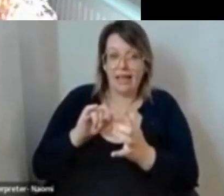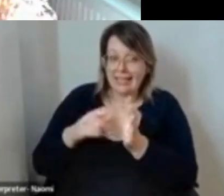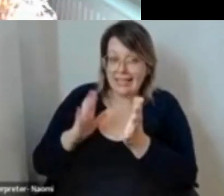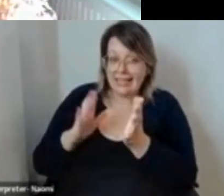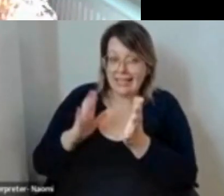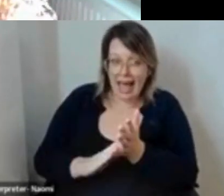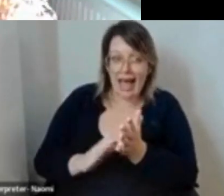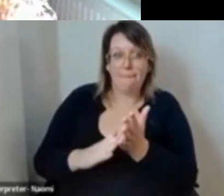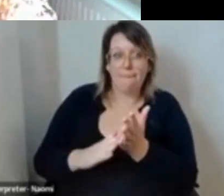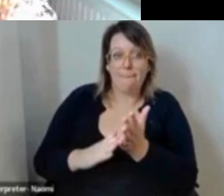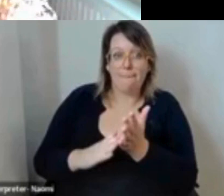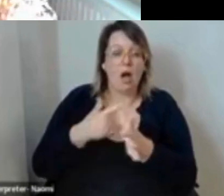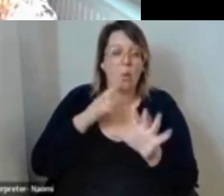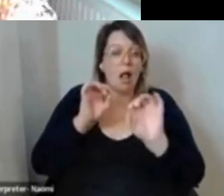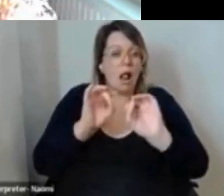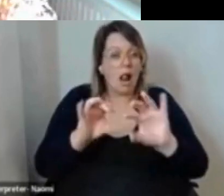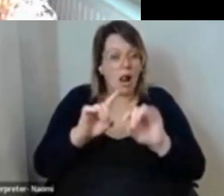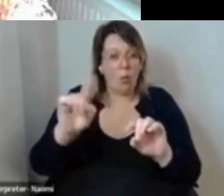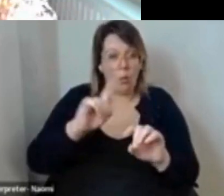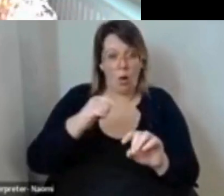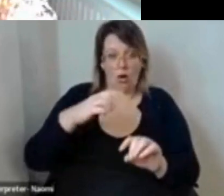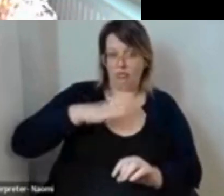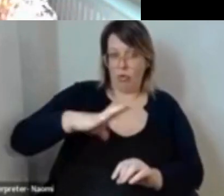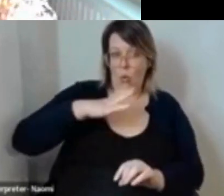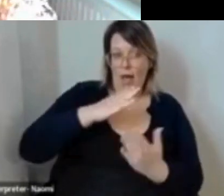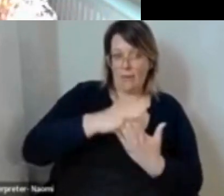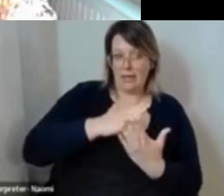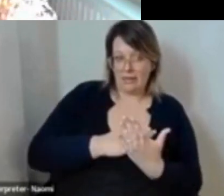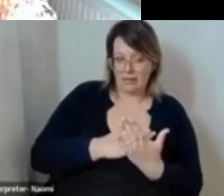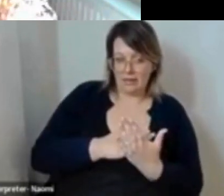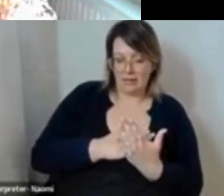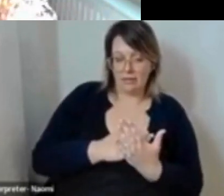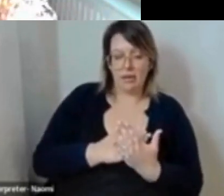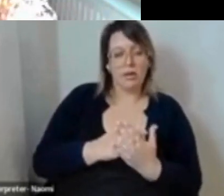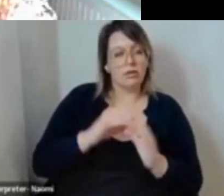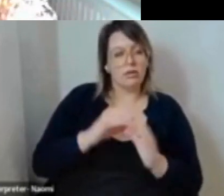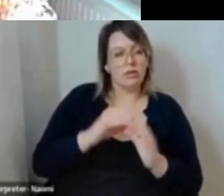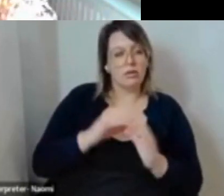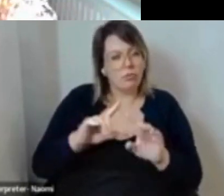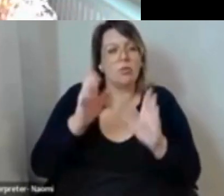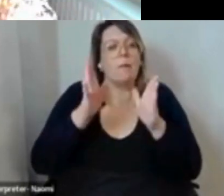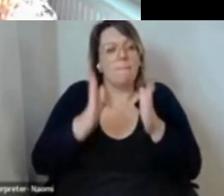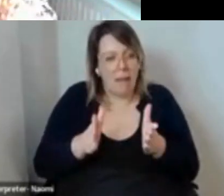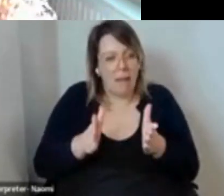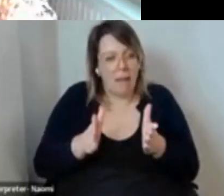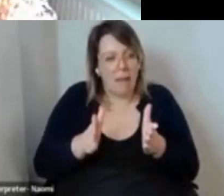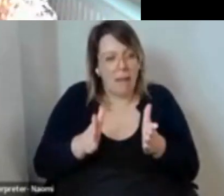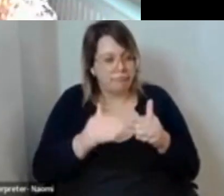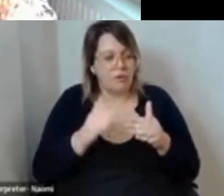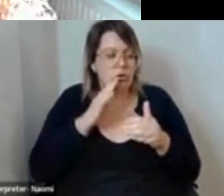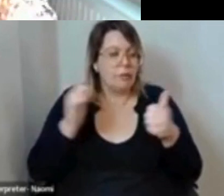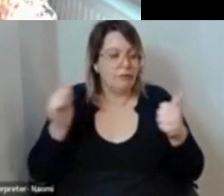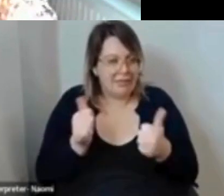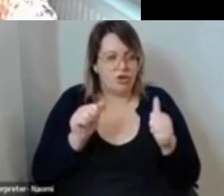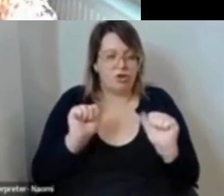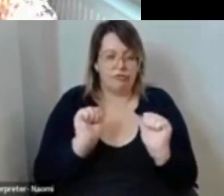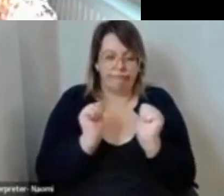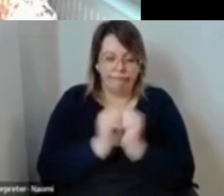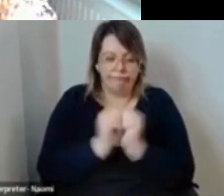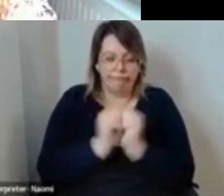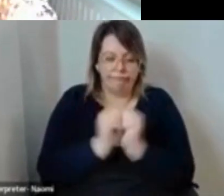our requirements, really emphasising what you need to focus on to complete the funding agreement process, but also